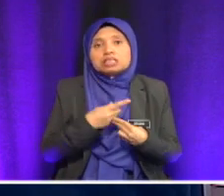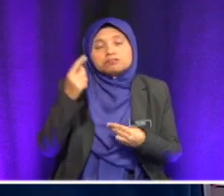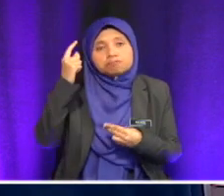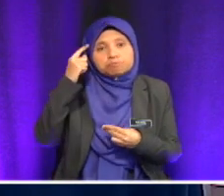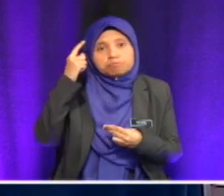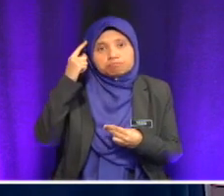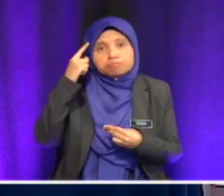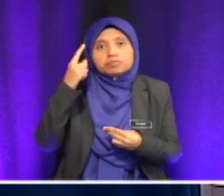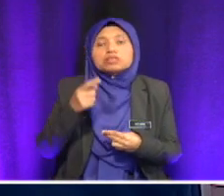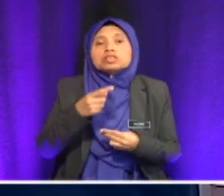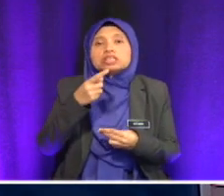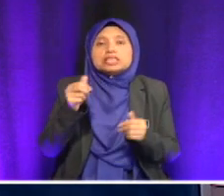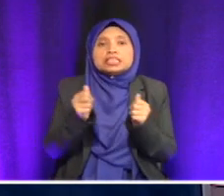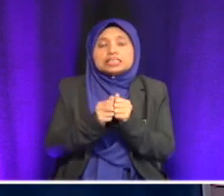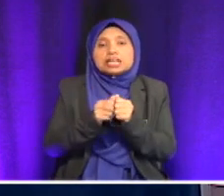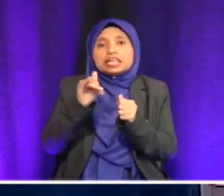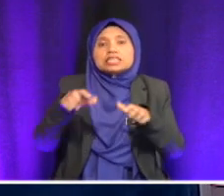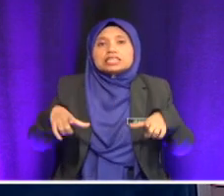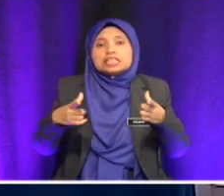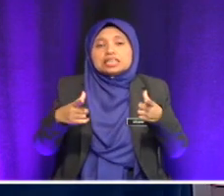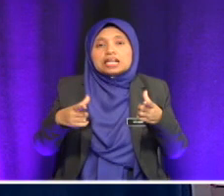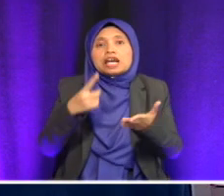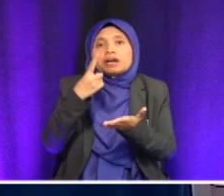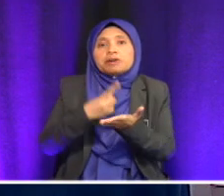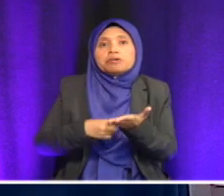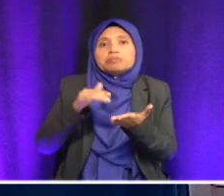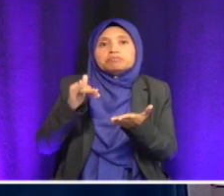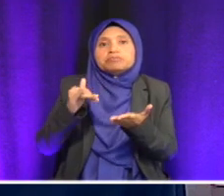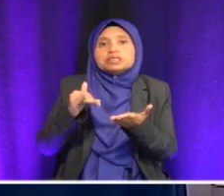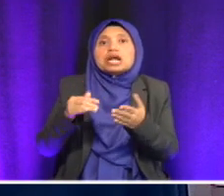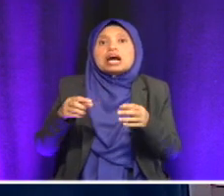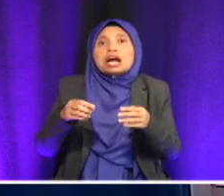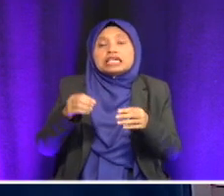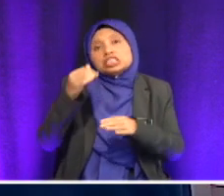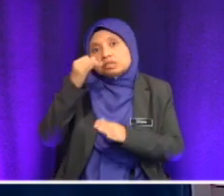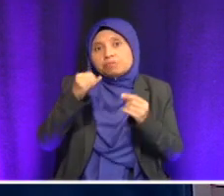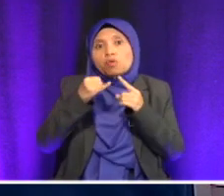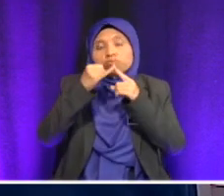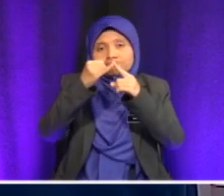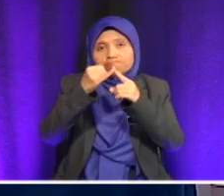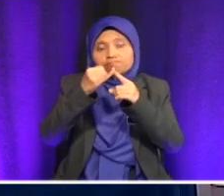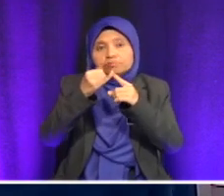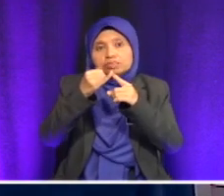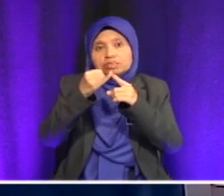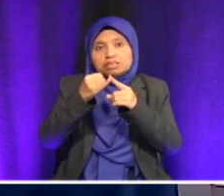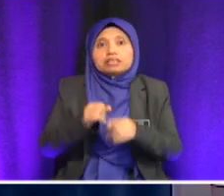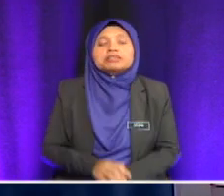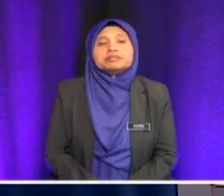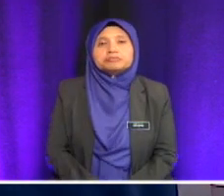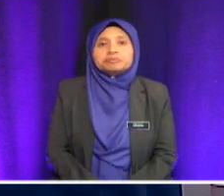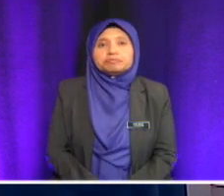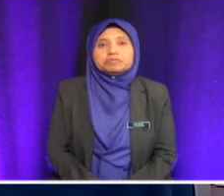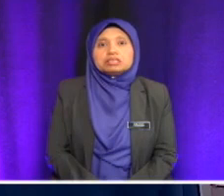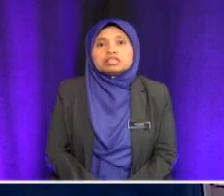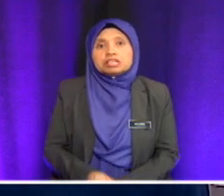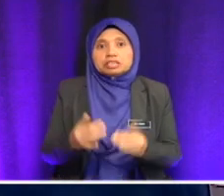build friendship with others. But in fact, animals are capable of more extraordinary things than you might imagine. Find out why. Okay. So